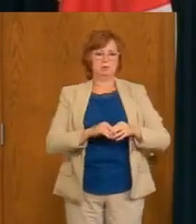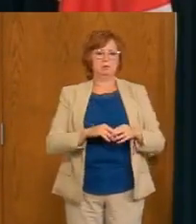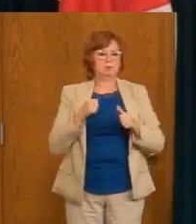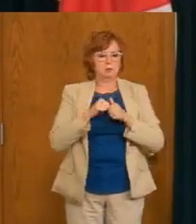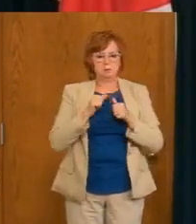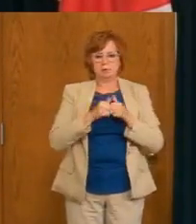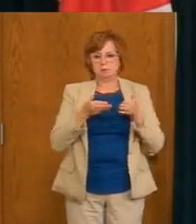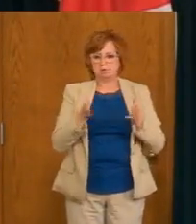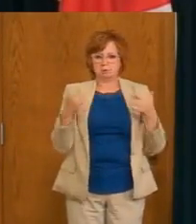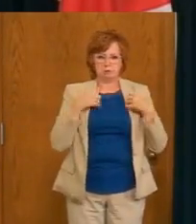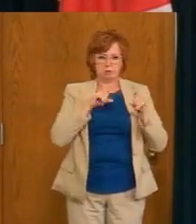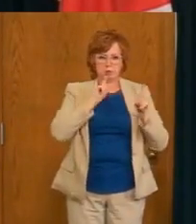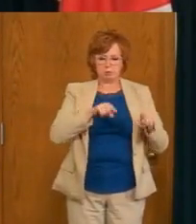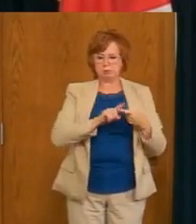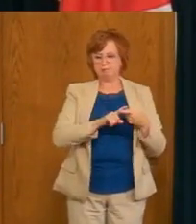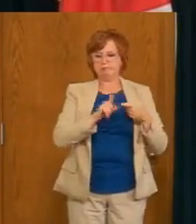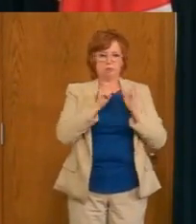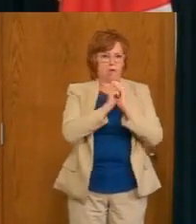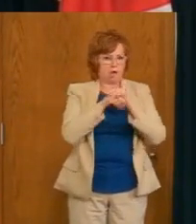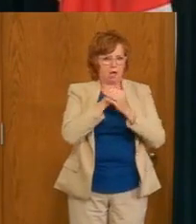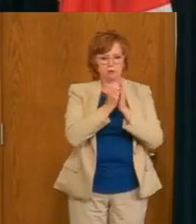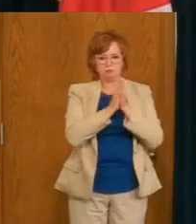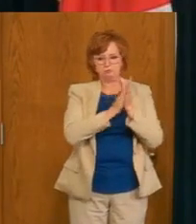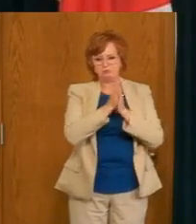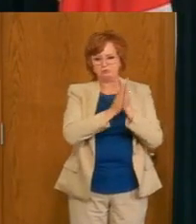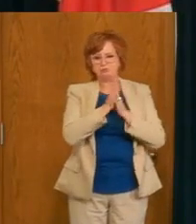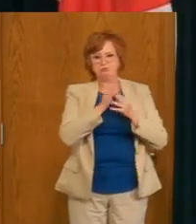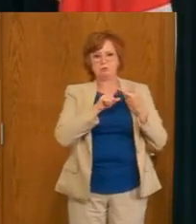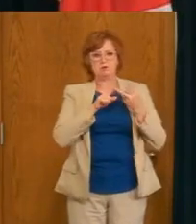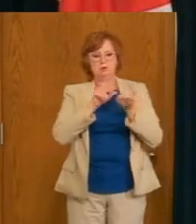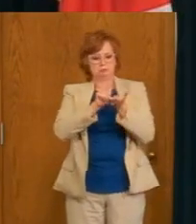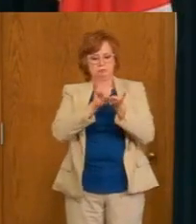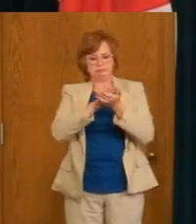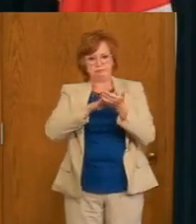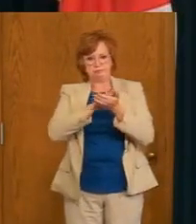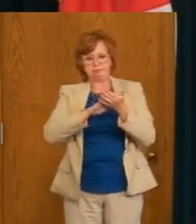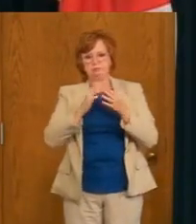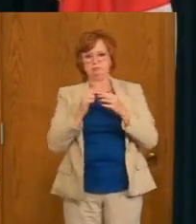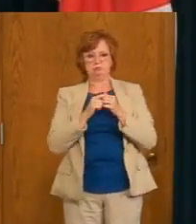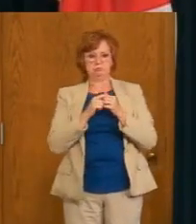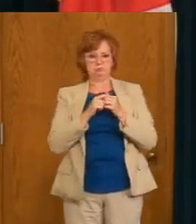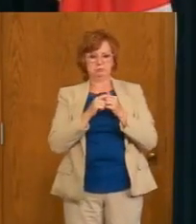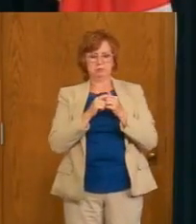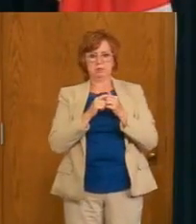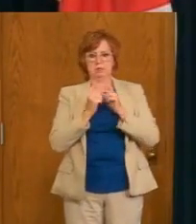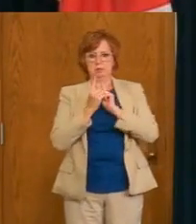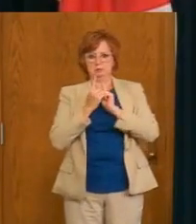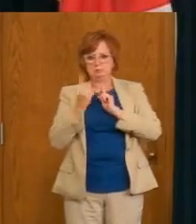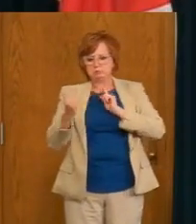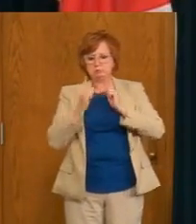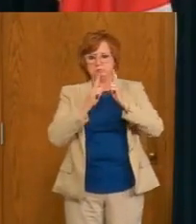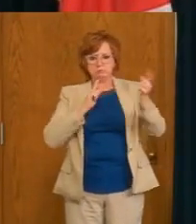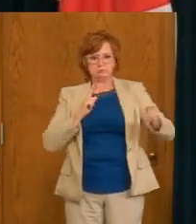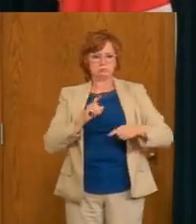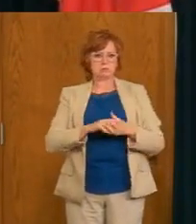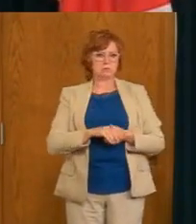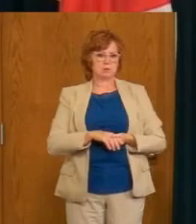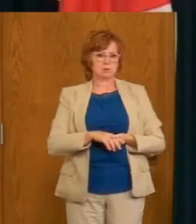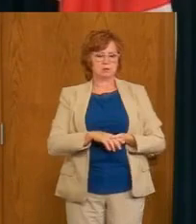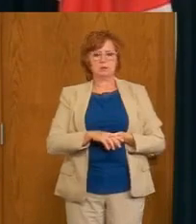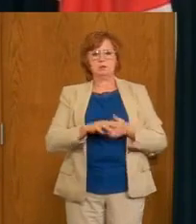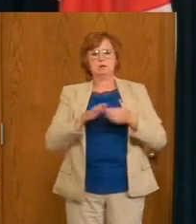We put into place many measures that really reduce the interaction of people in our retail environments, at our